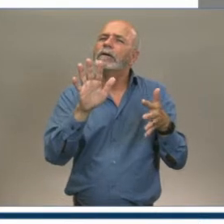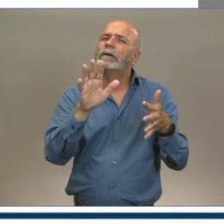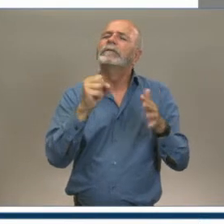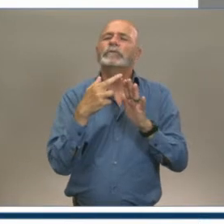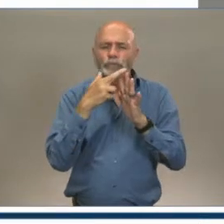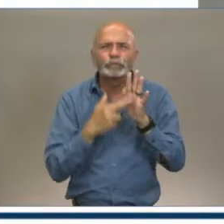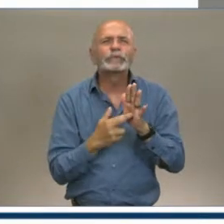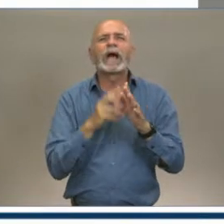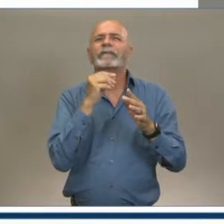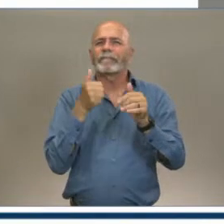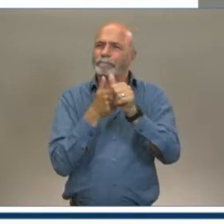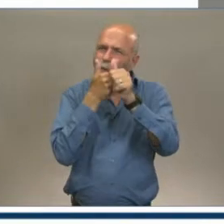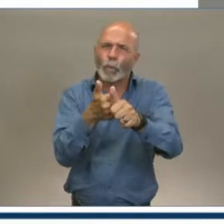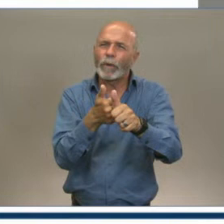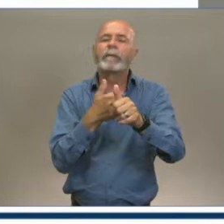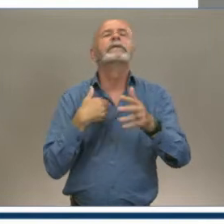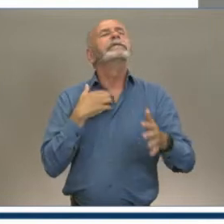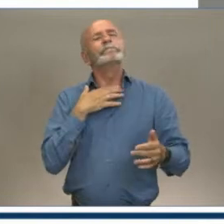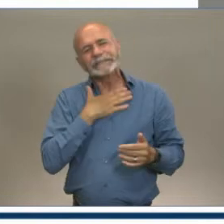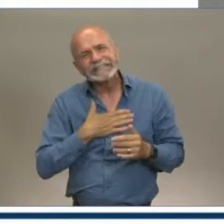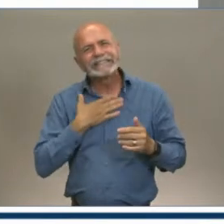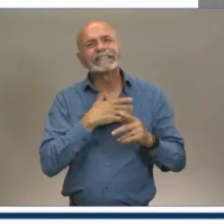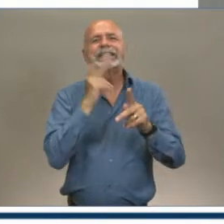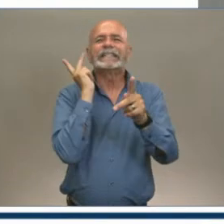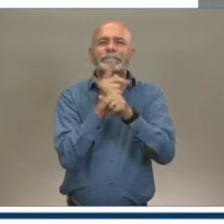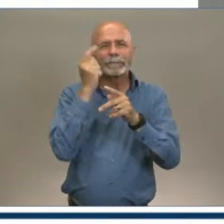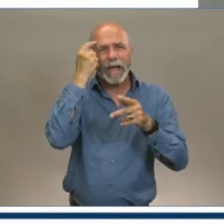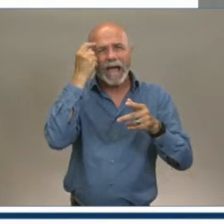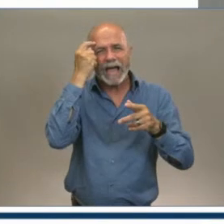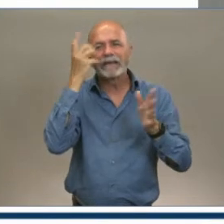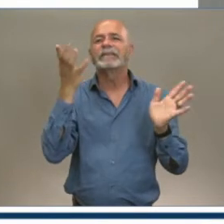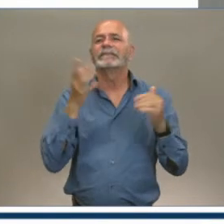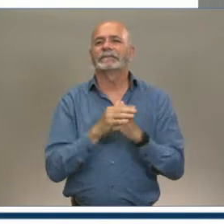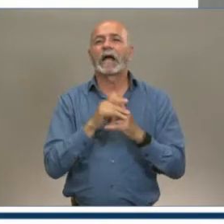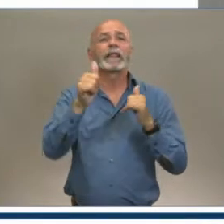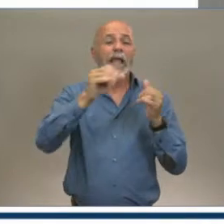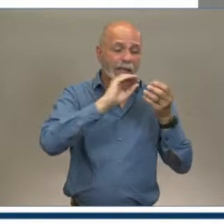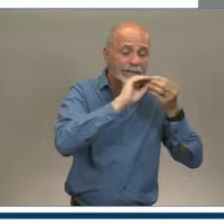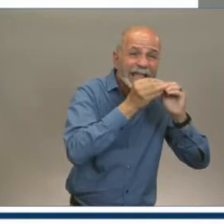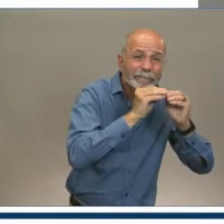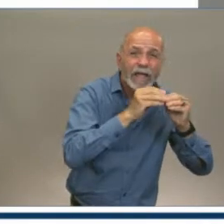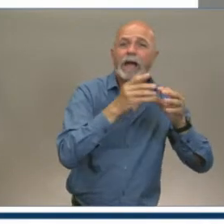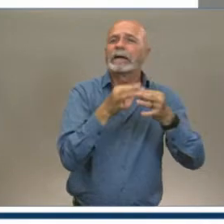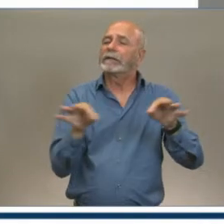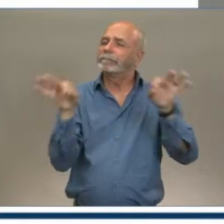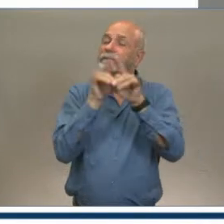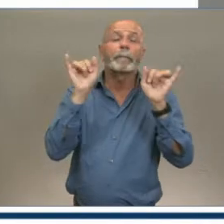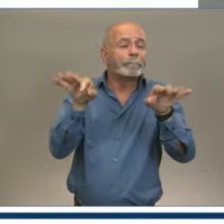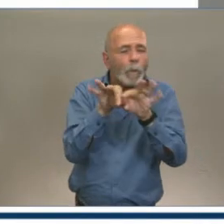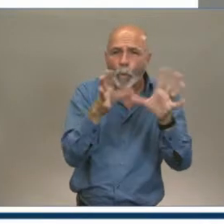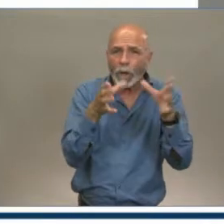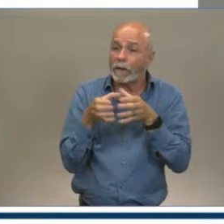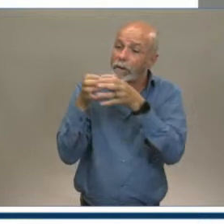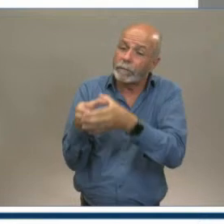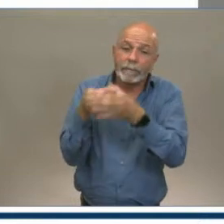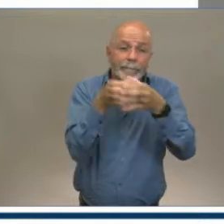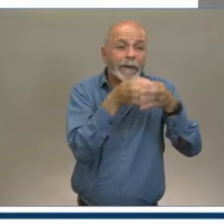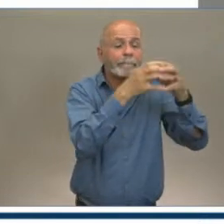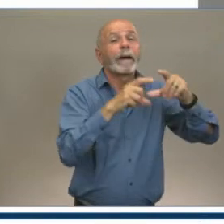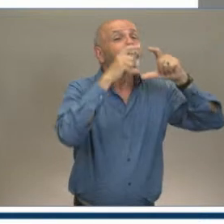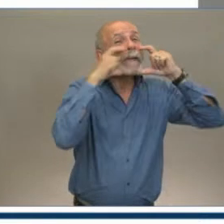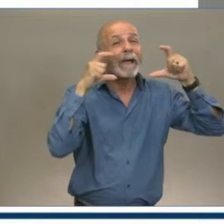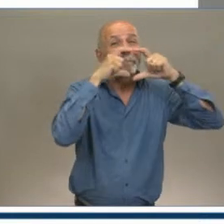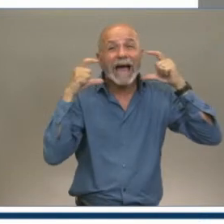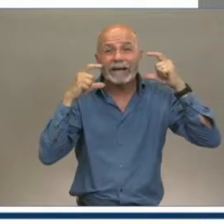us and the rules. Keep your social circles small and consistent, wear your masks, keep your distance, wash